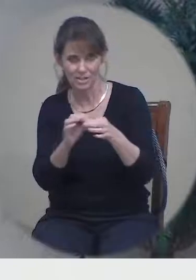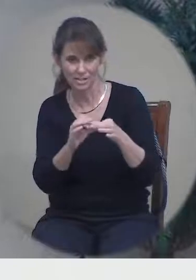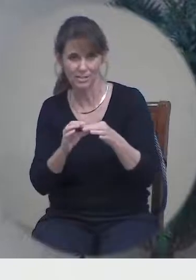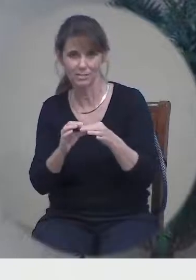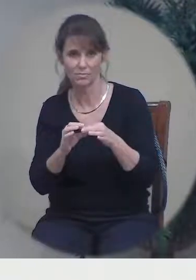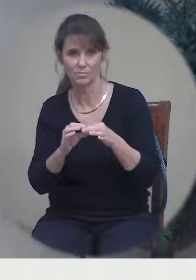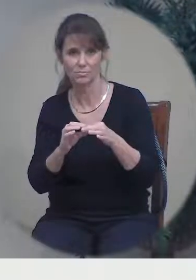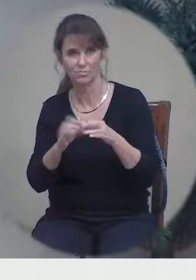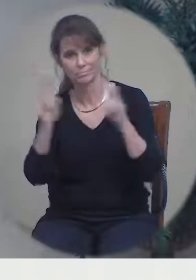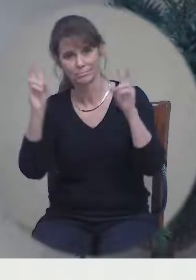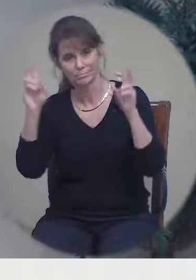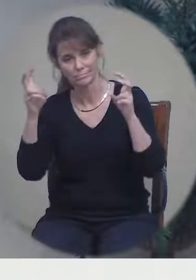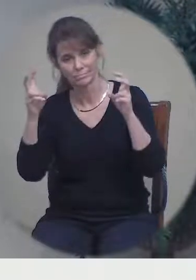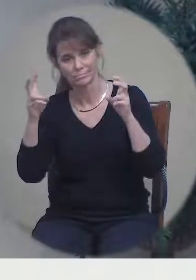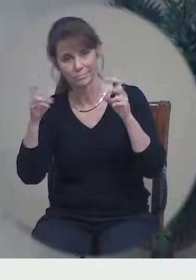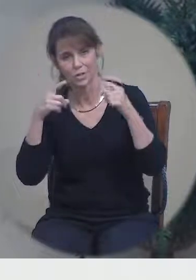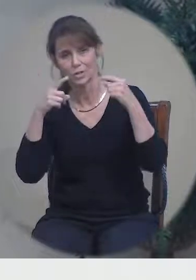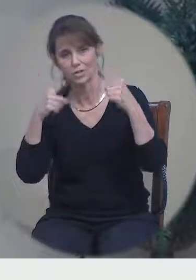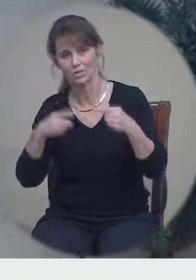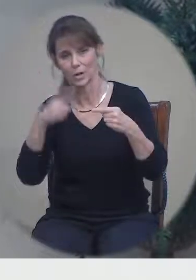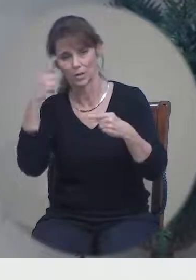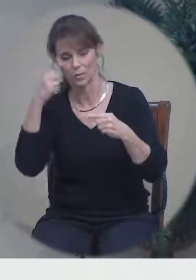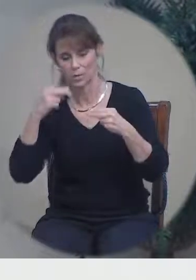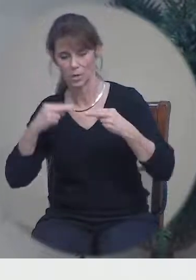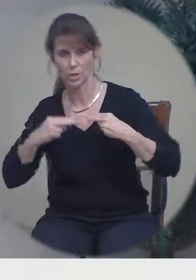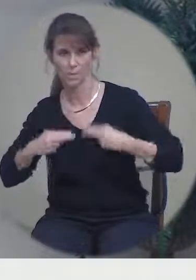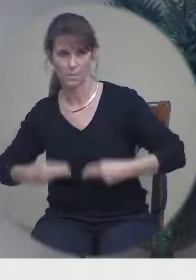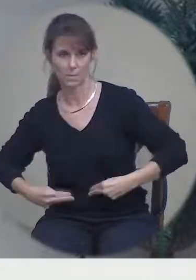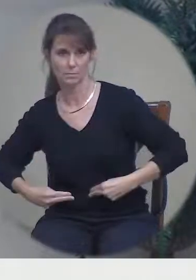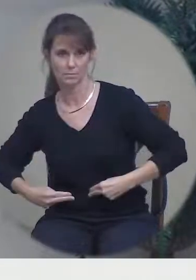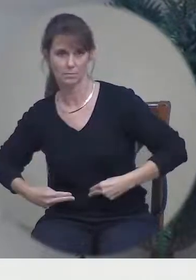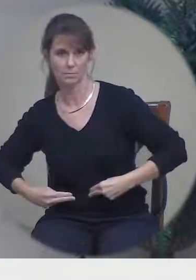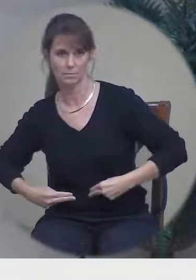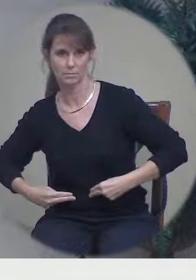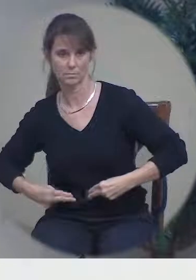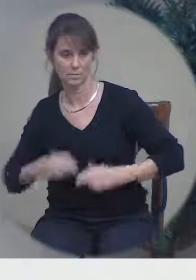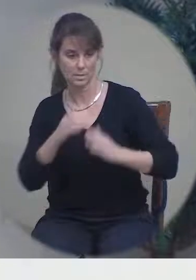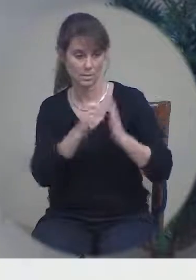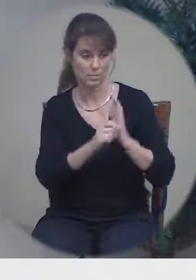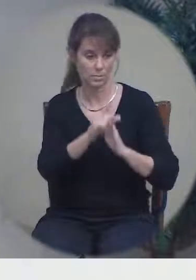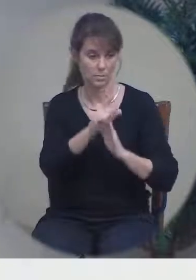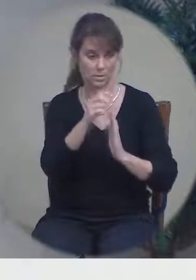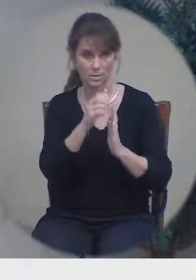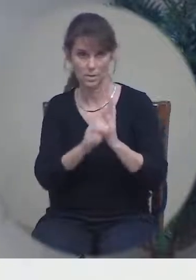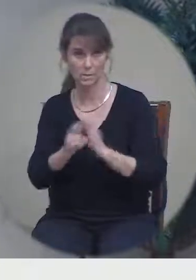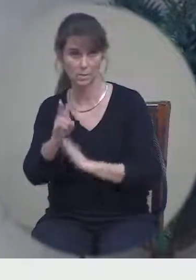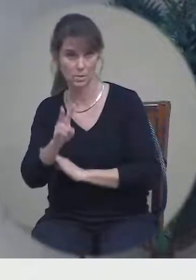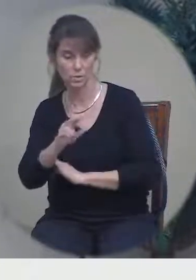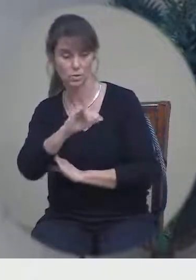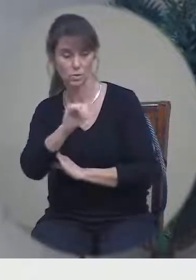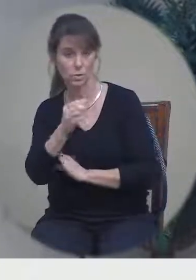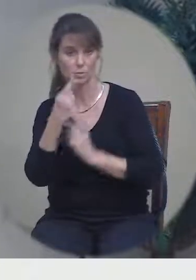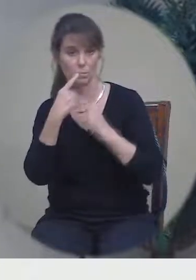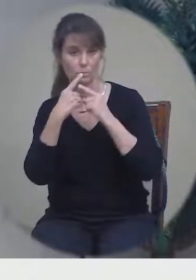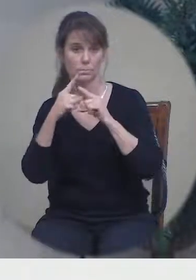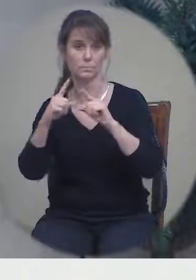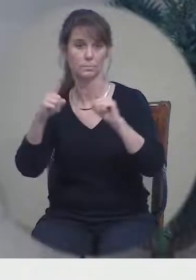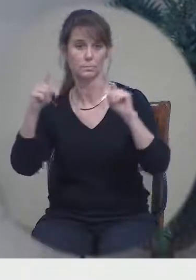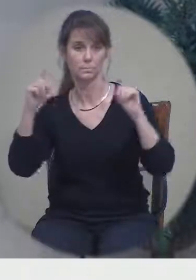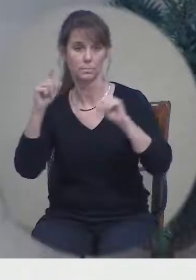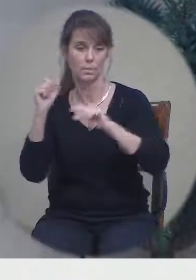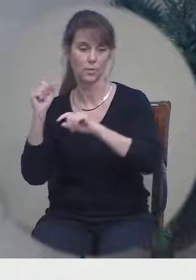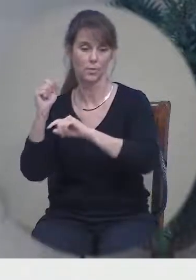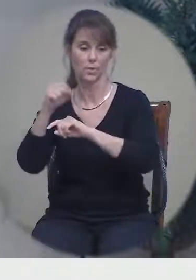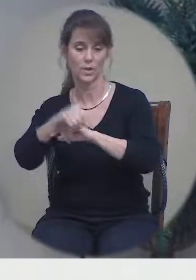mean by that, so think about how the trials unfold in chapters 1 and 2. Job is successful in overcoming